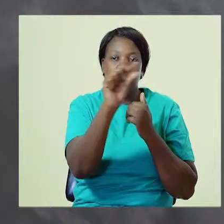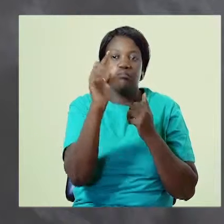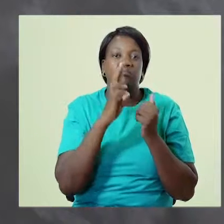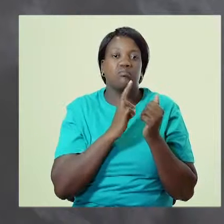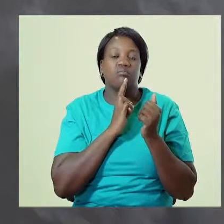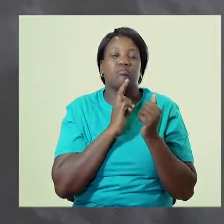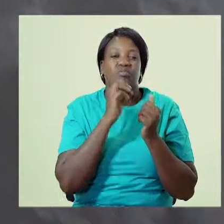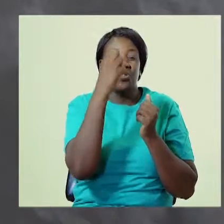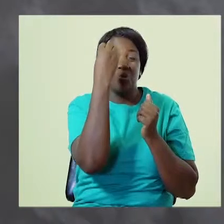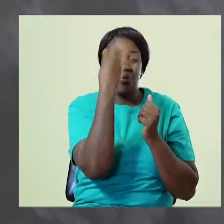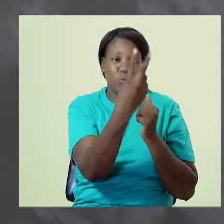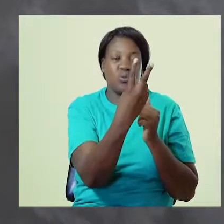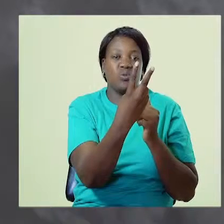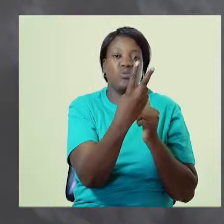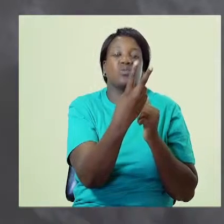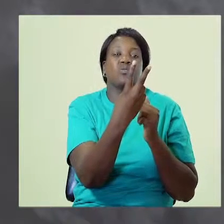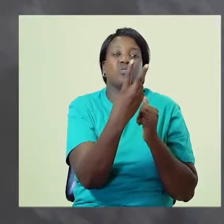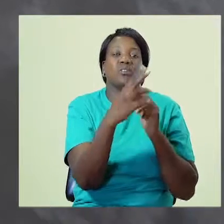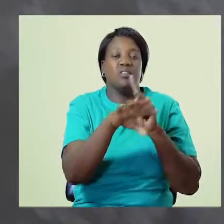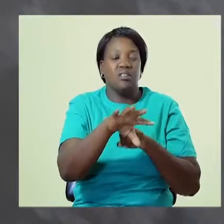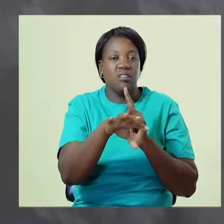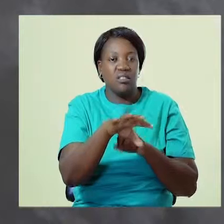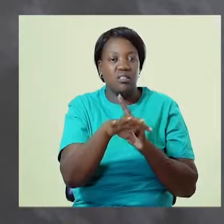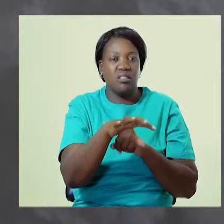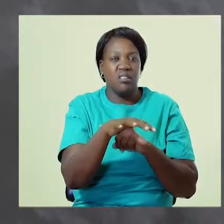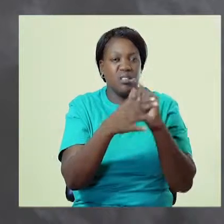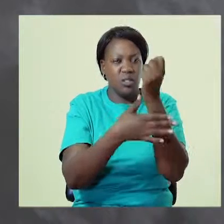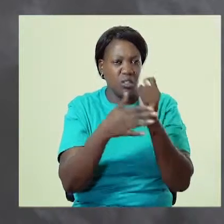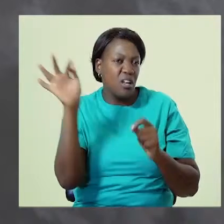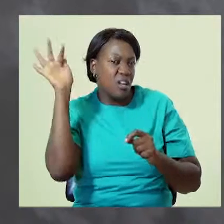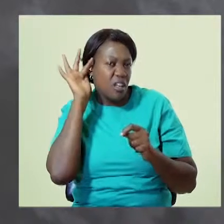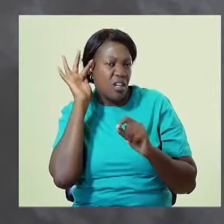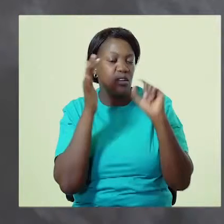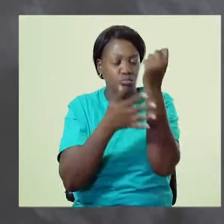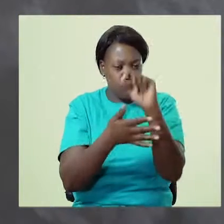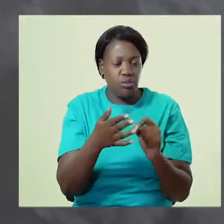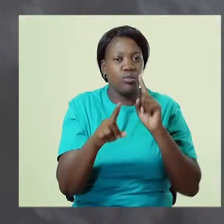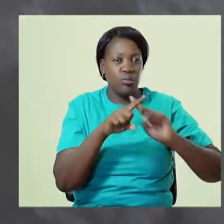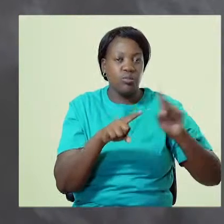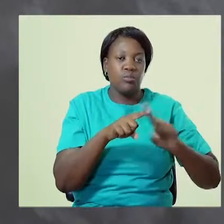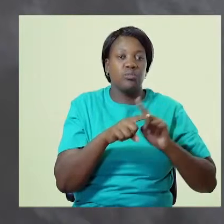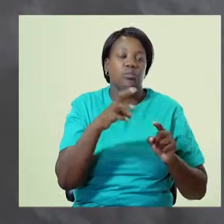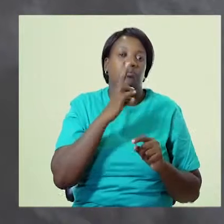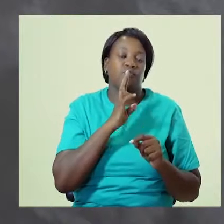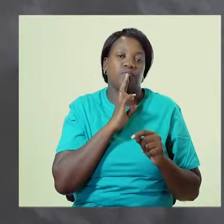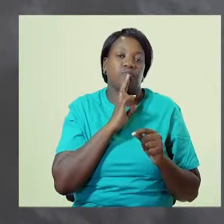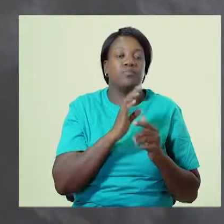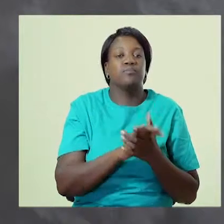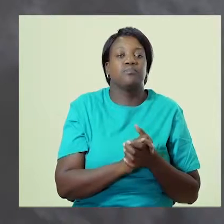will be read twice and you should provide the answer immediately after the second reading or while